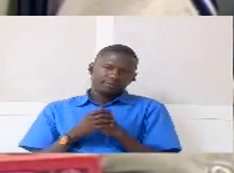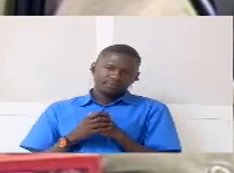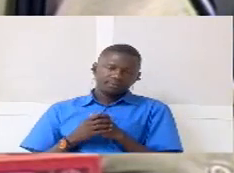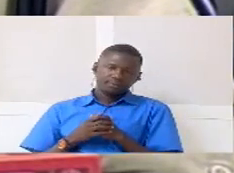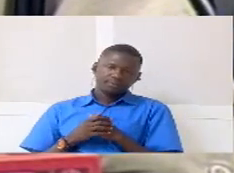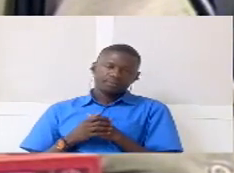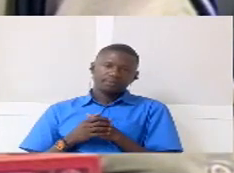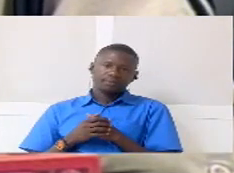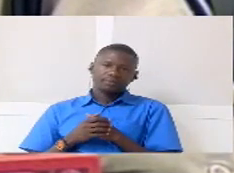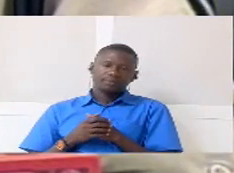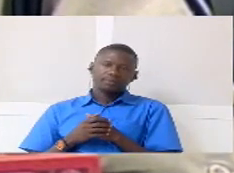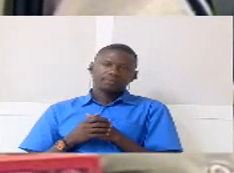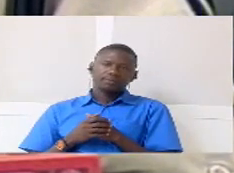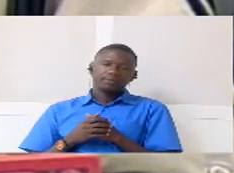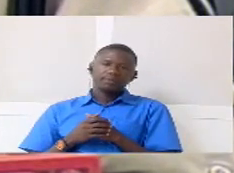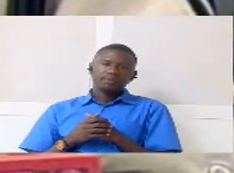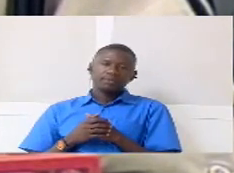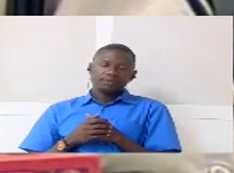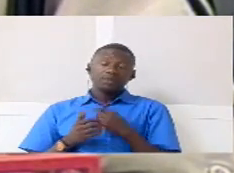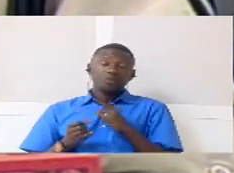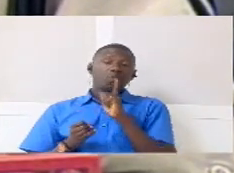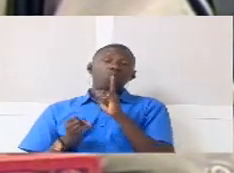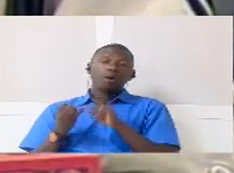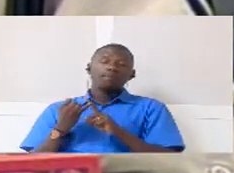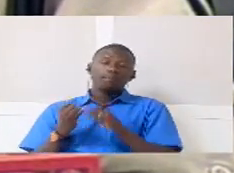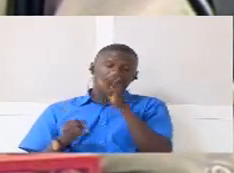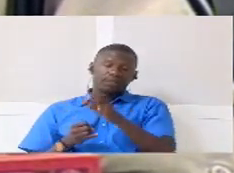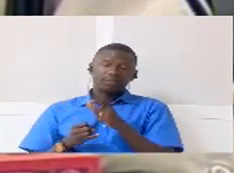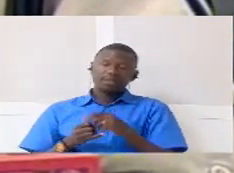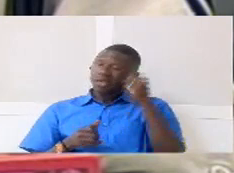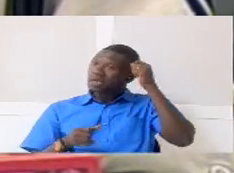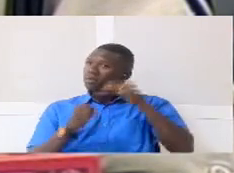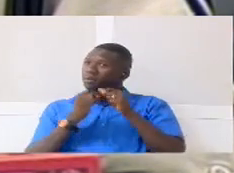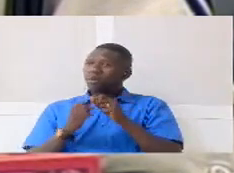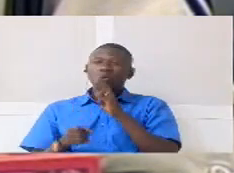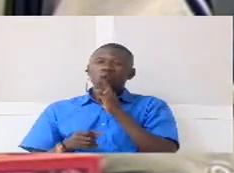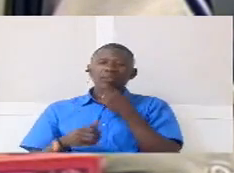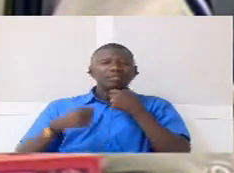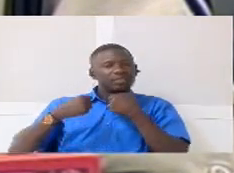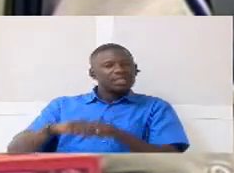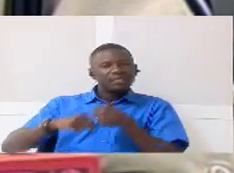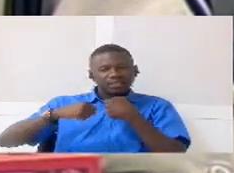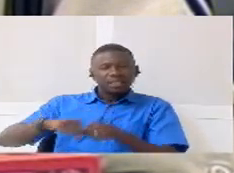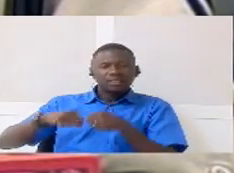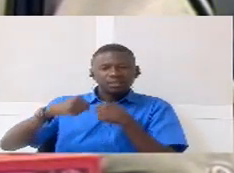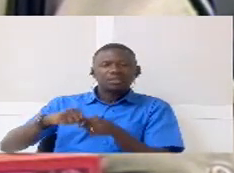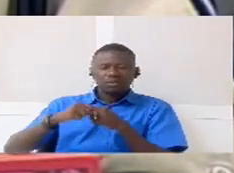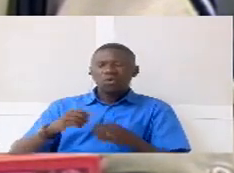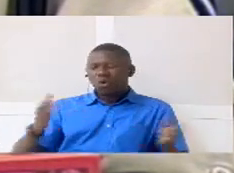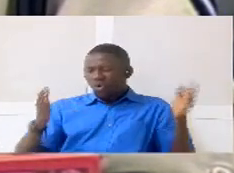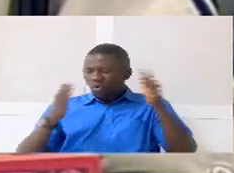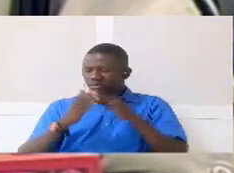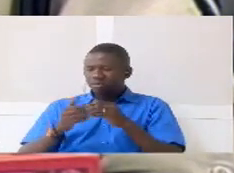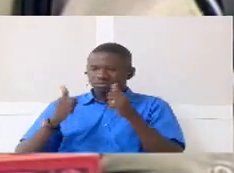karalo la fo ay karalo no afa ye there was one prisoner that I can recall, whom we trained until he became a good tailor.